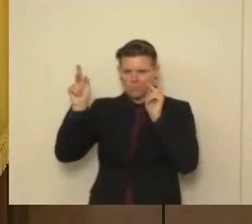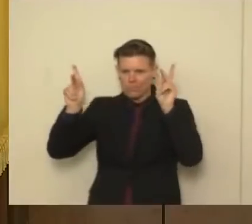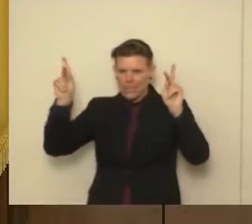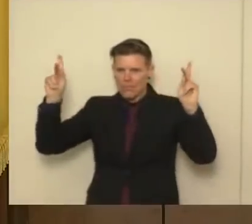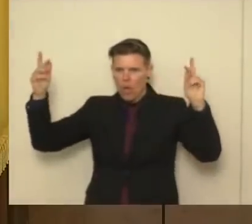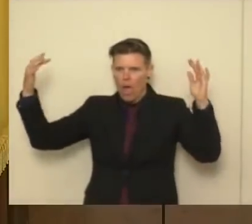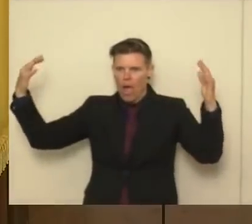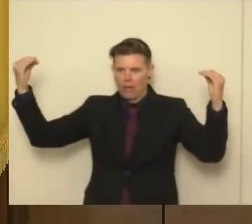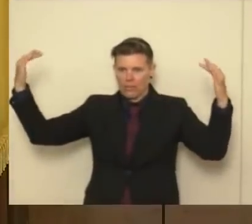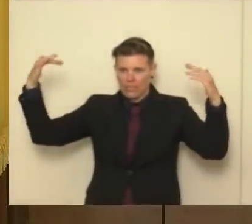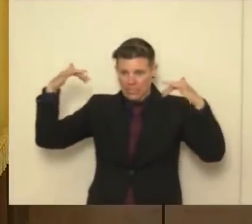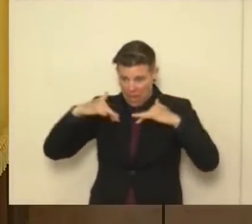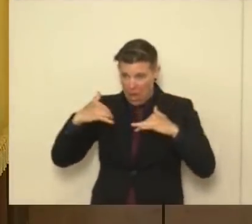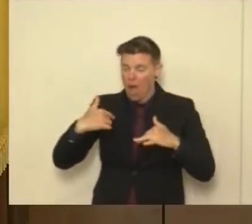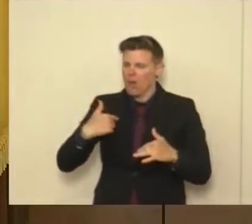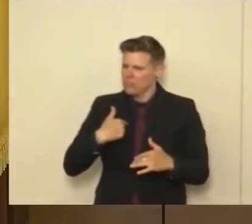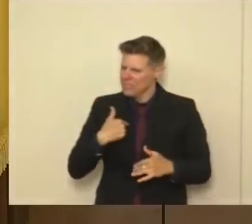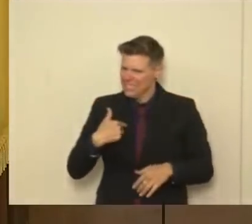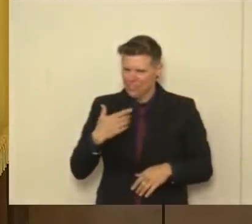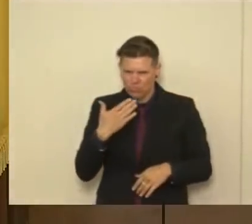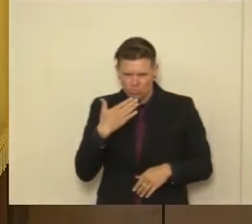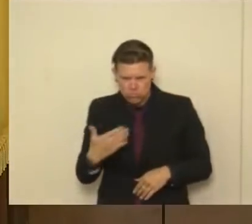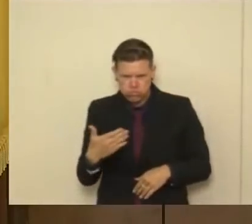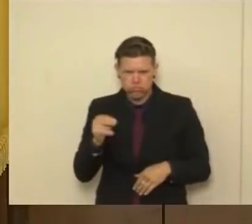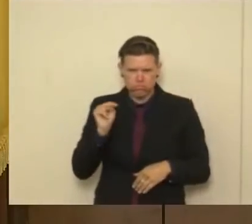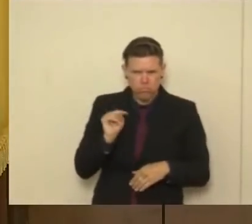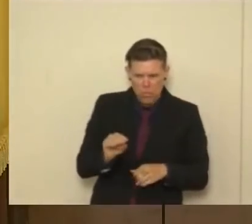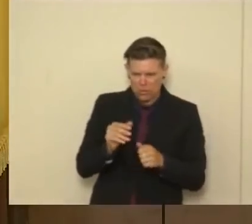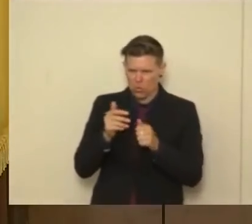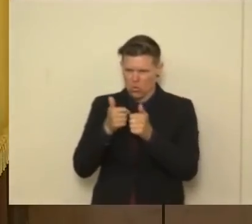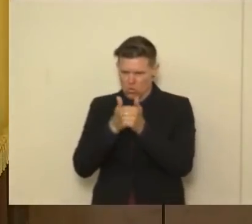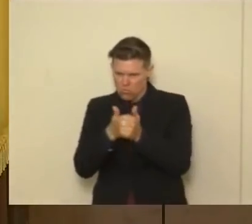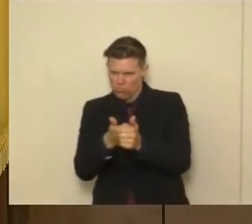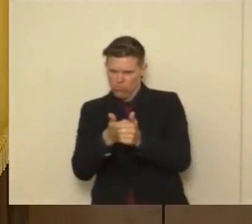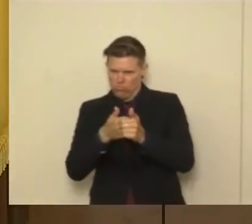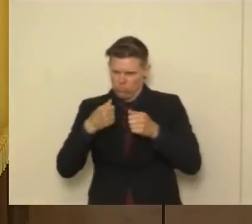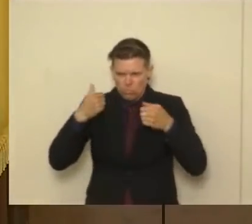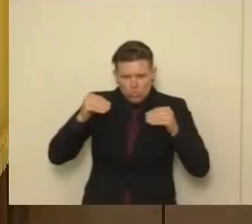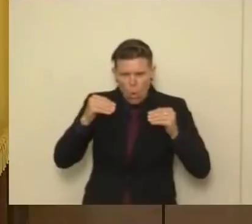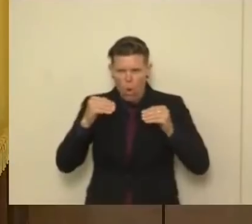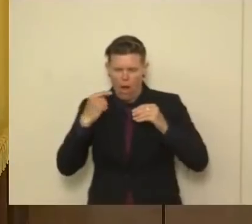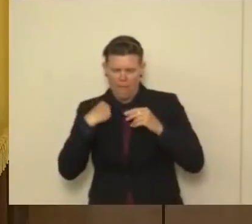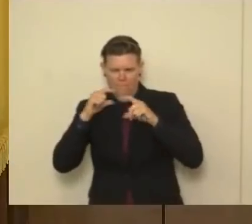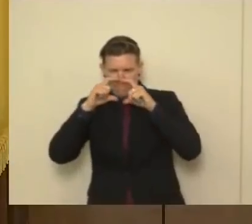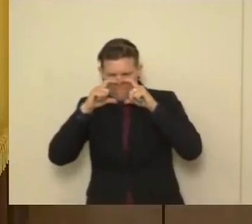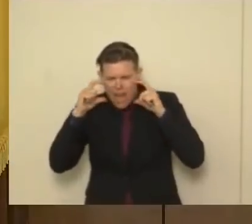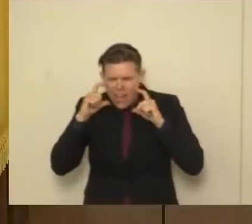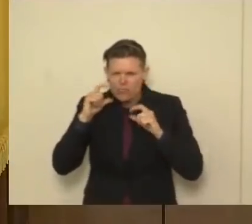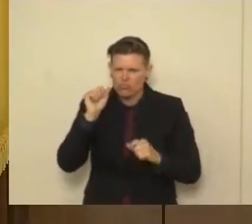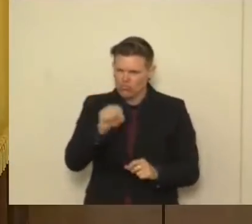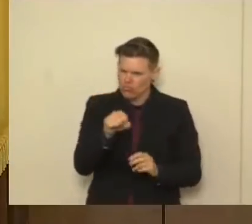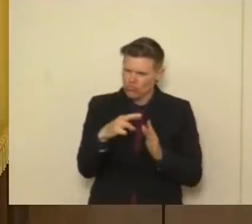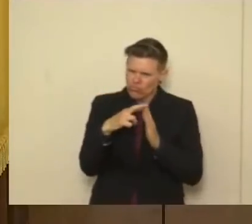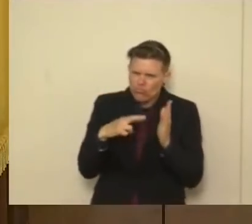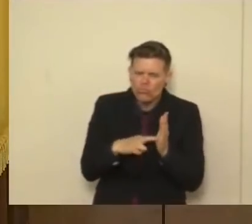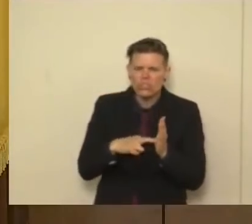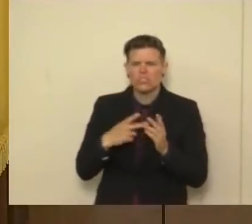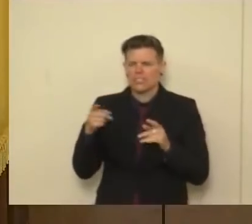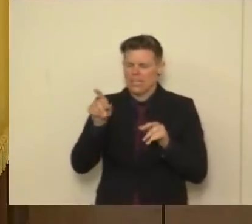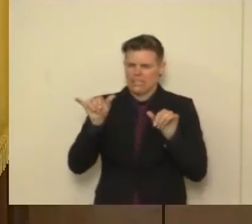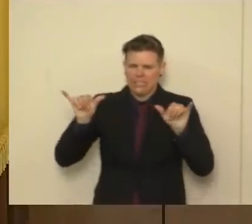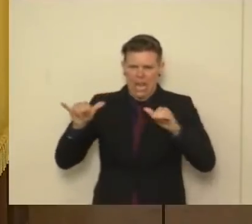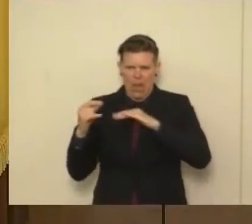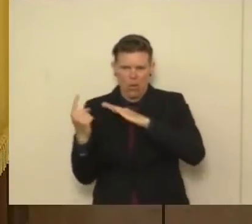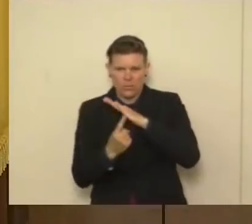good compliance from New Mexicans who visit our convenience stores about mask wearing and social distancing, but we're not getting it from